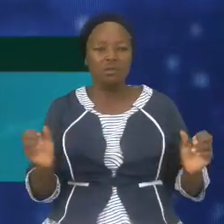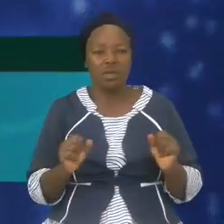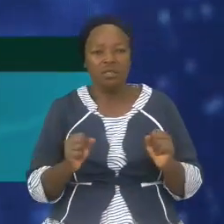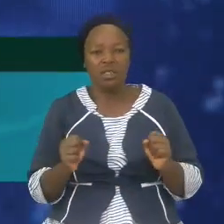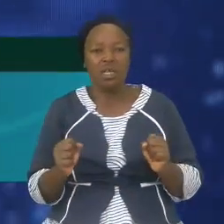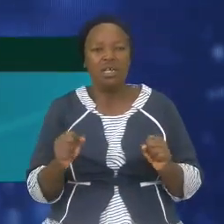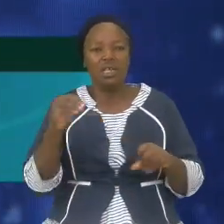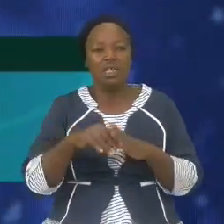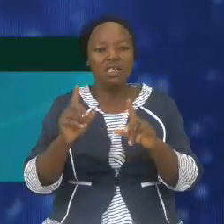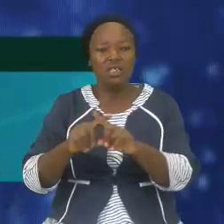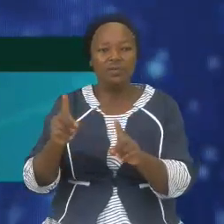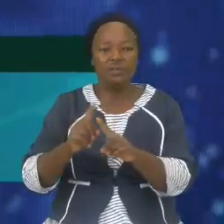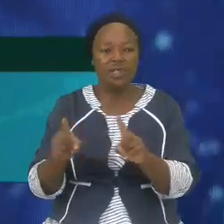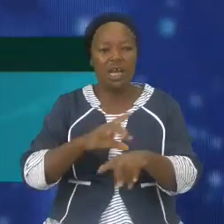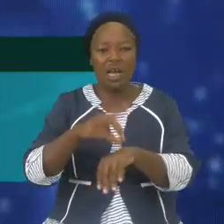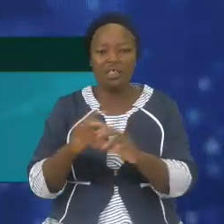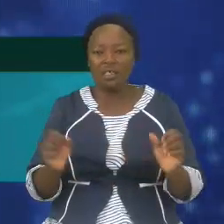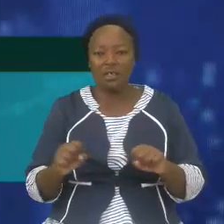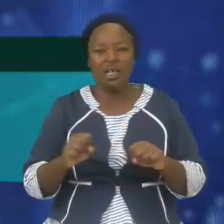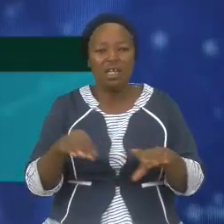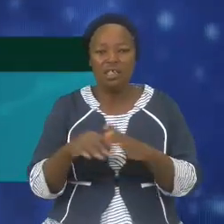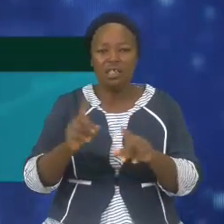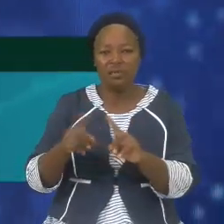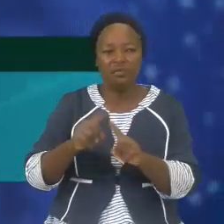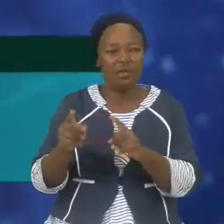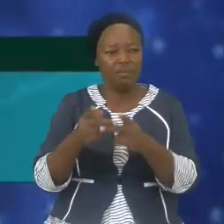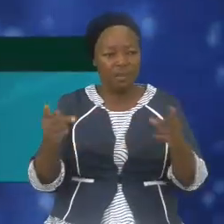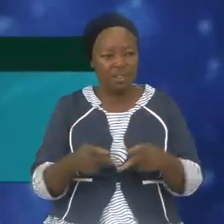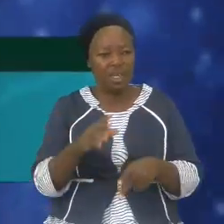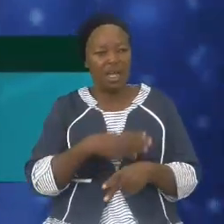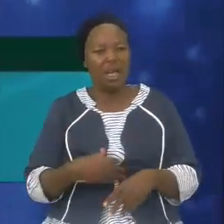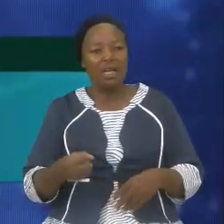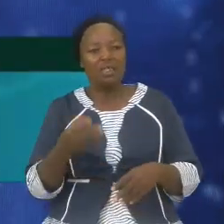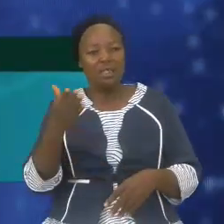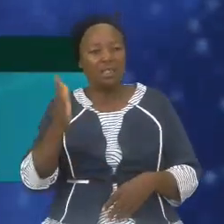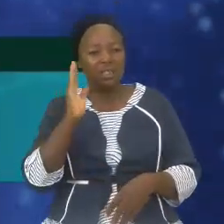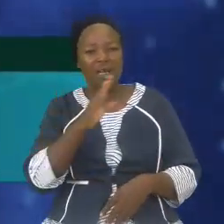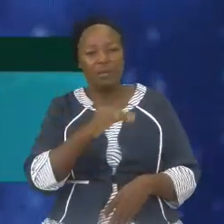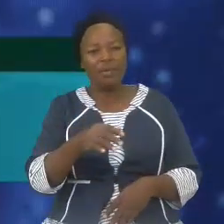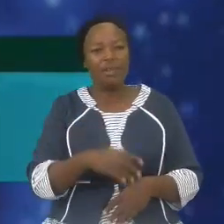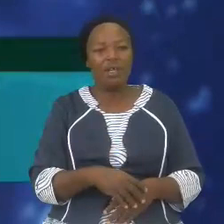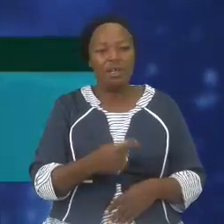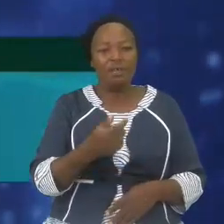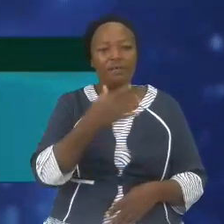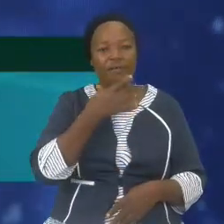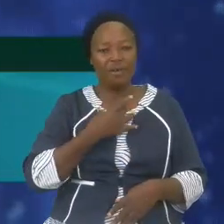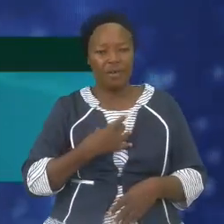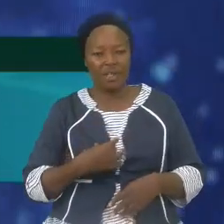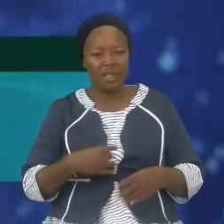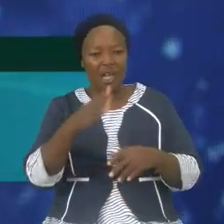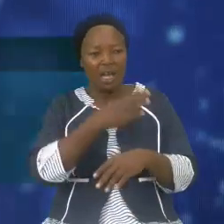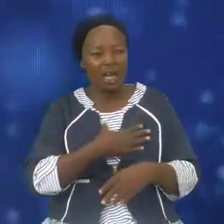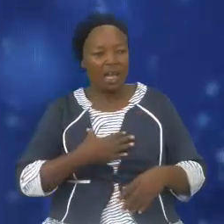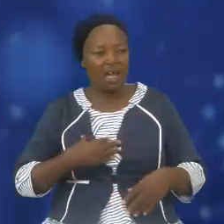diverse, different, many places. And there shall be famines and troubles. Christ